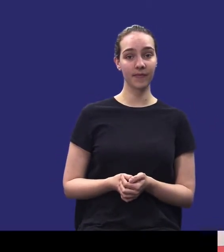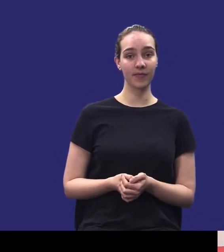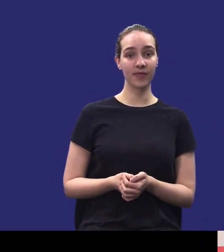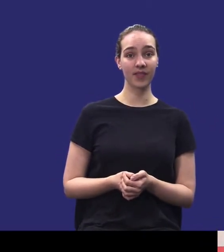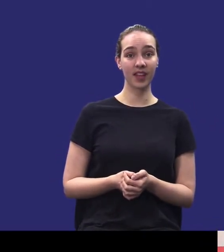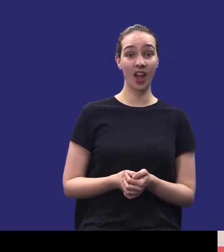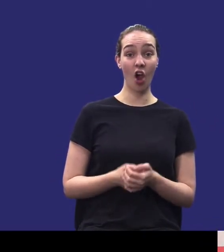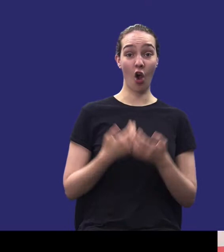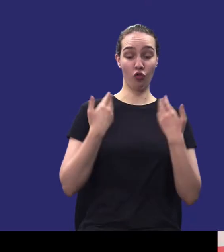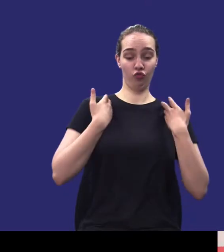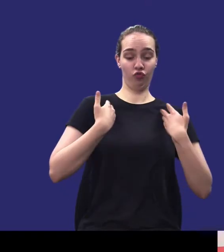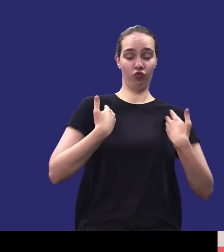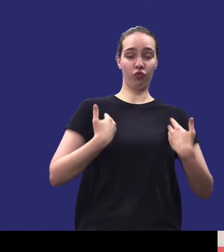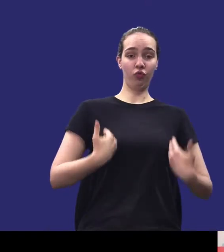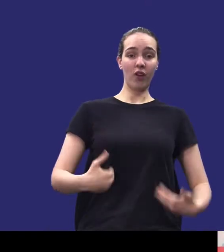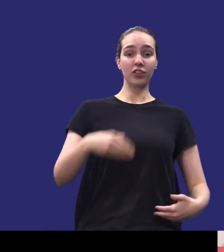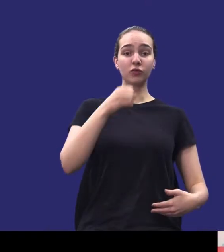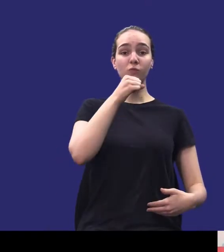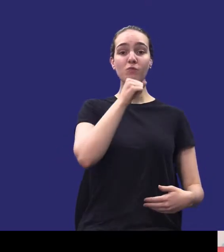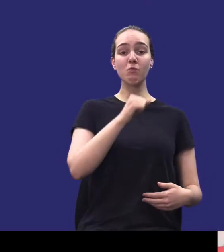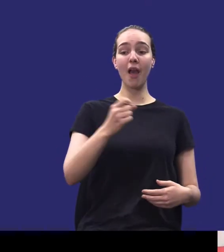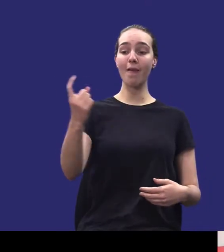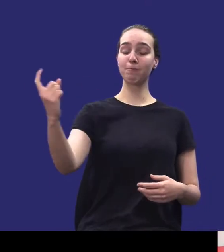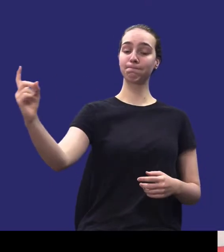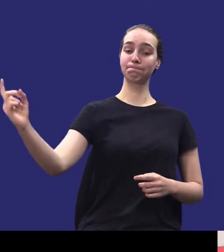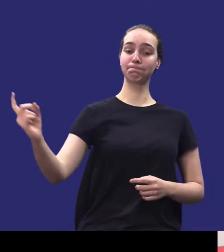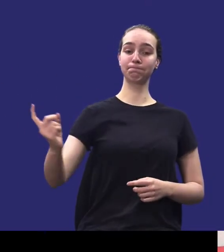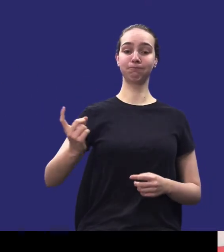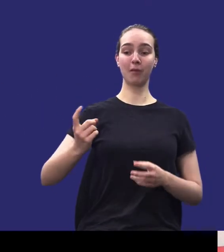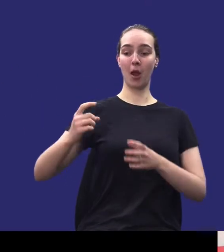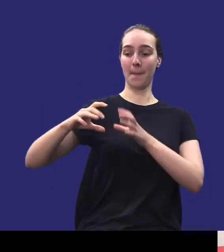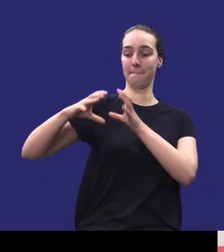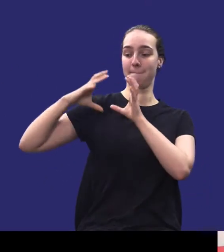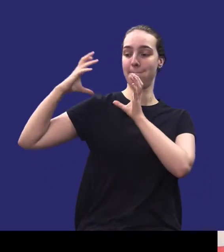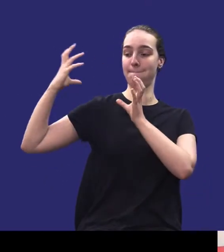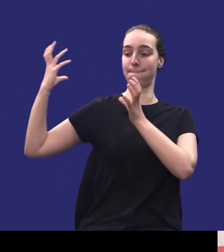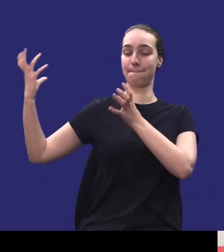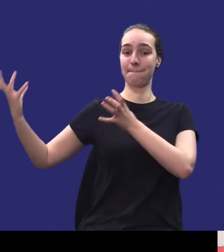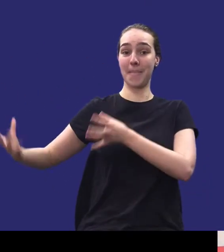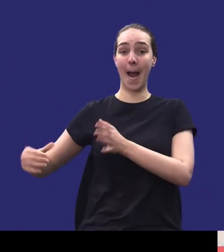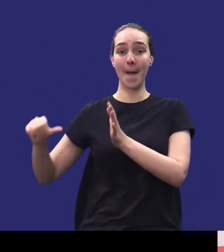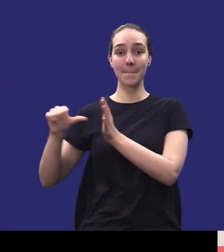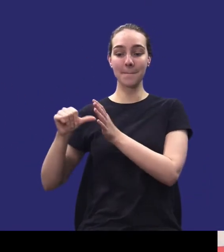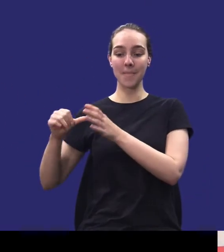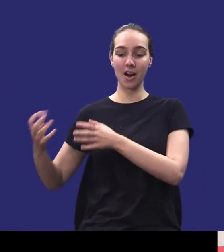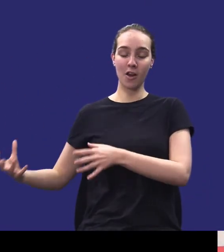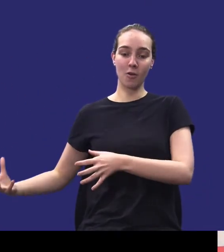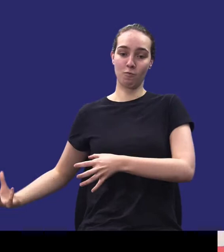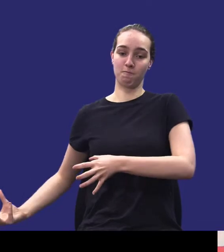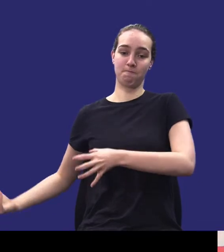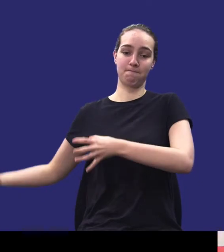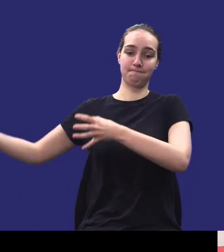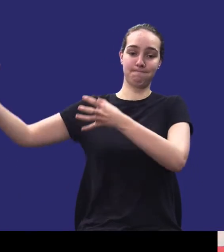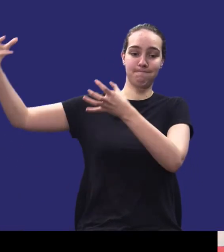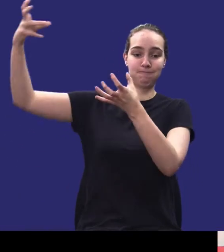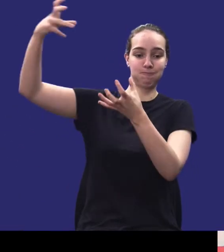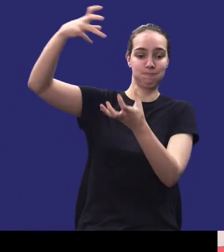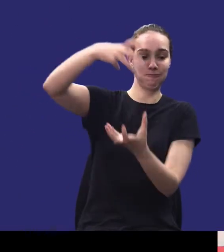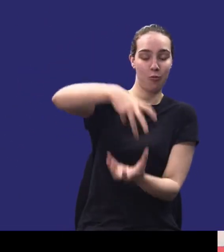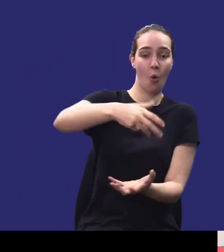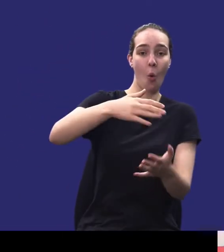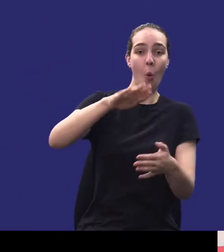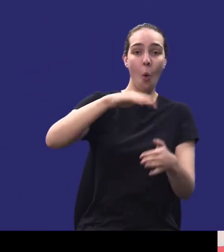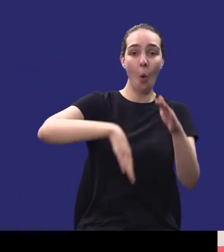A very rich man came into the temple with a big bag of money. He was putting it all into the donation